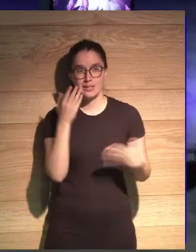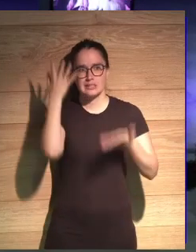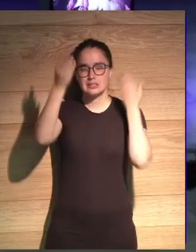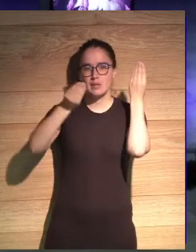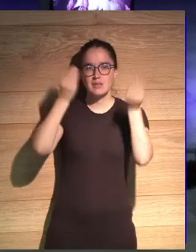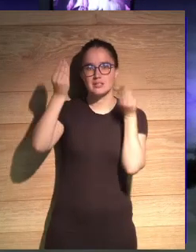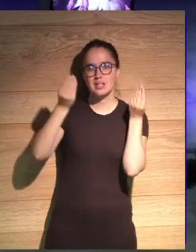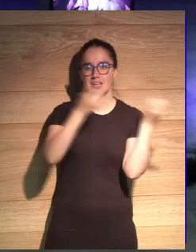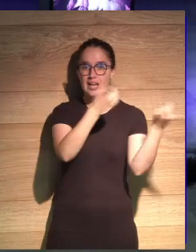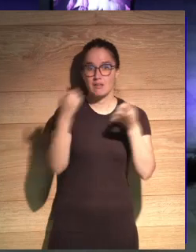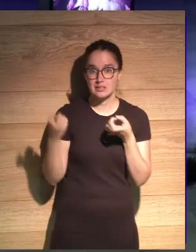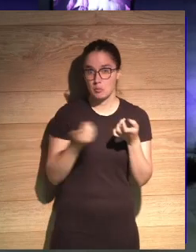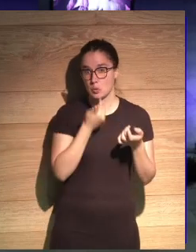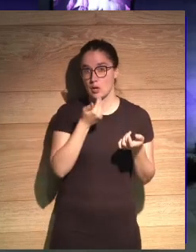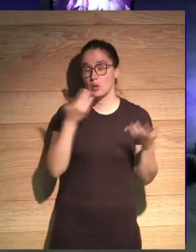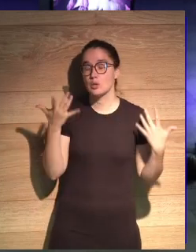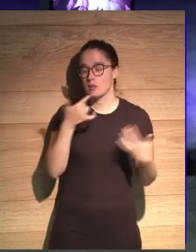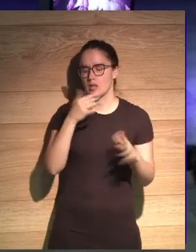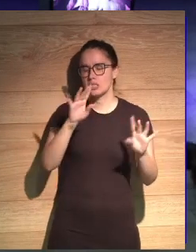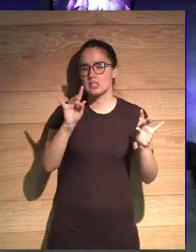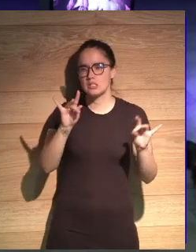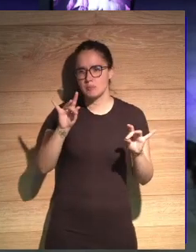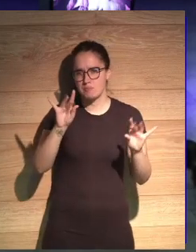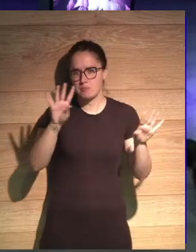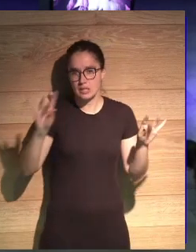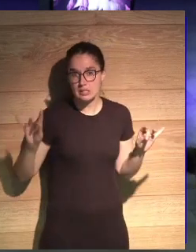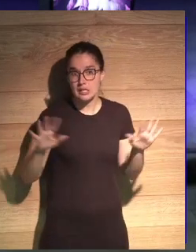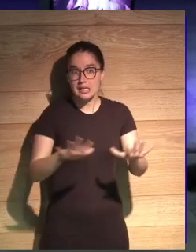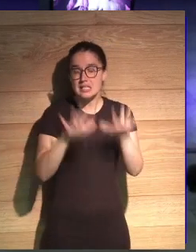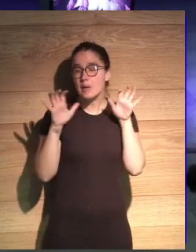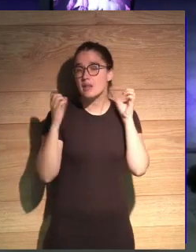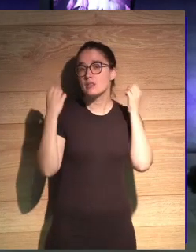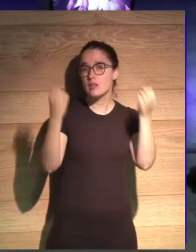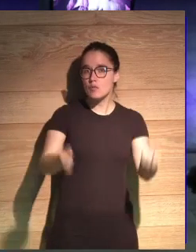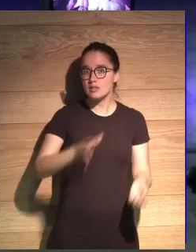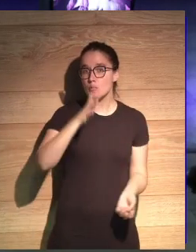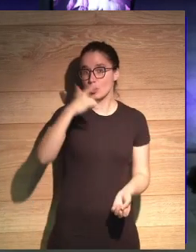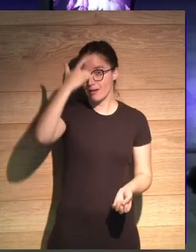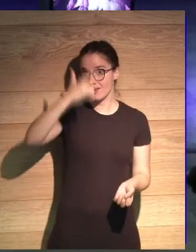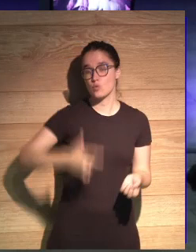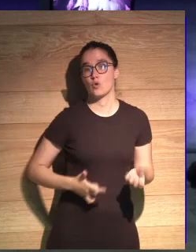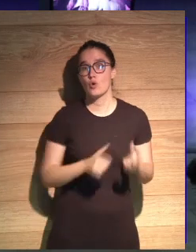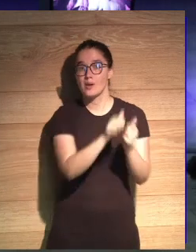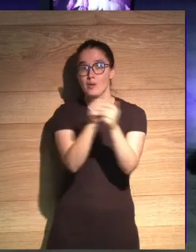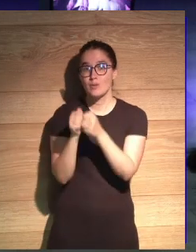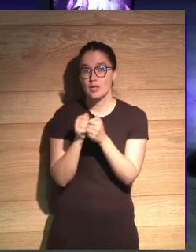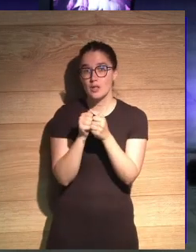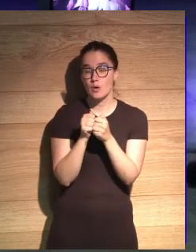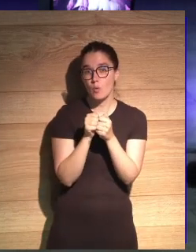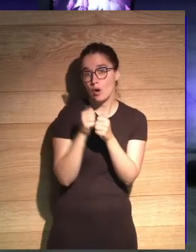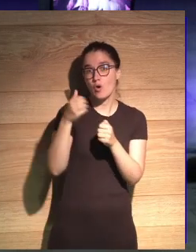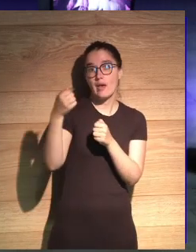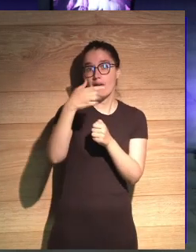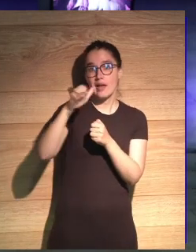tell me, because they usually think that we need some support, and so they tell me, Íñigo, we learn a